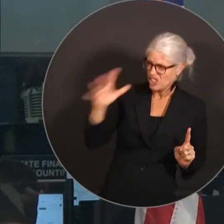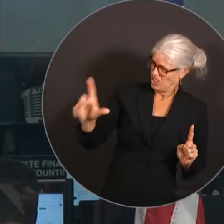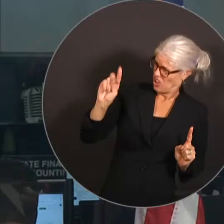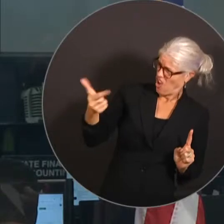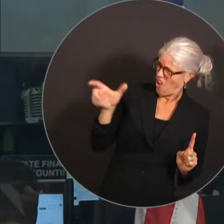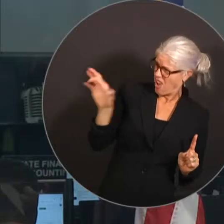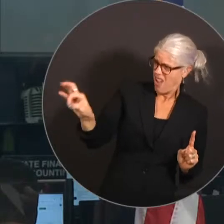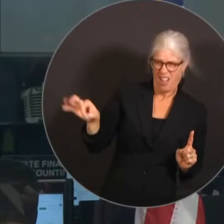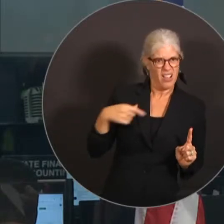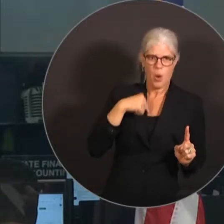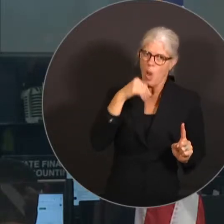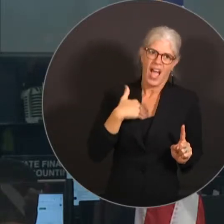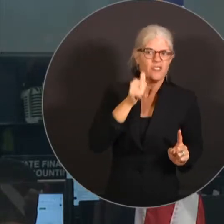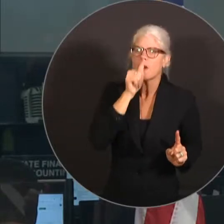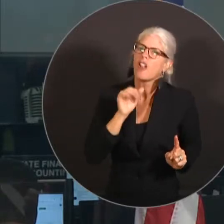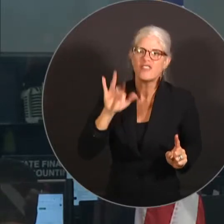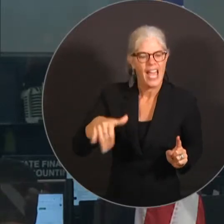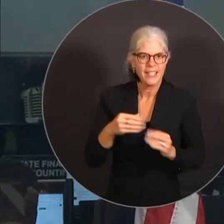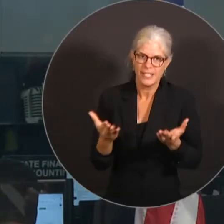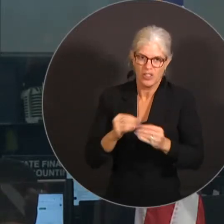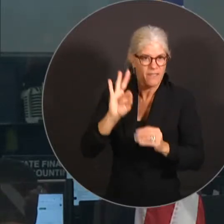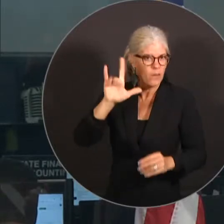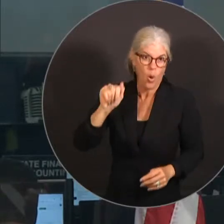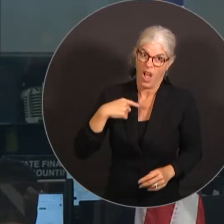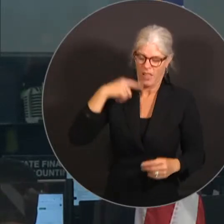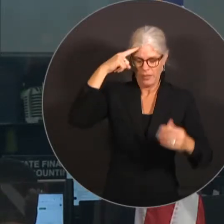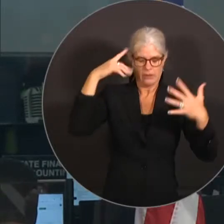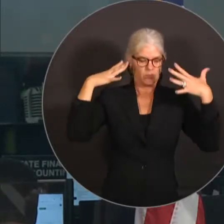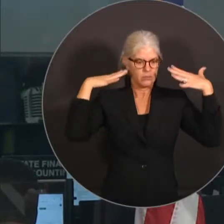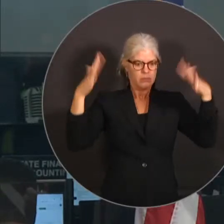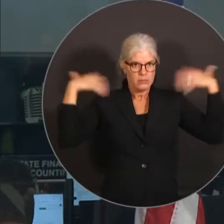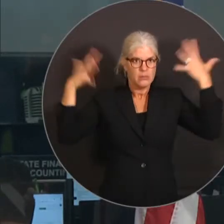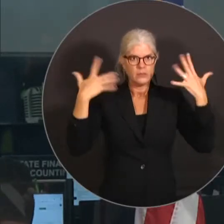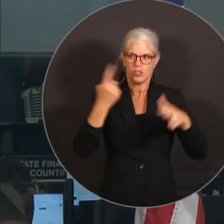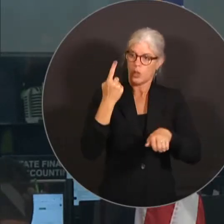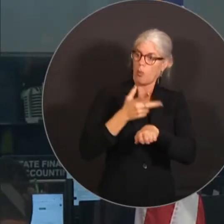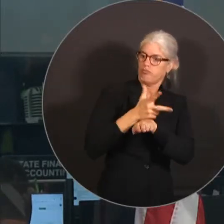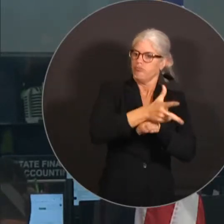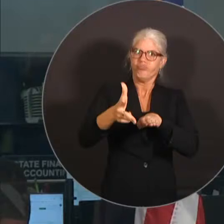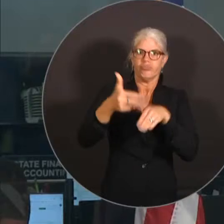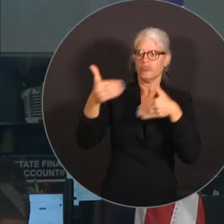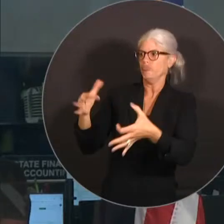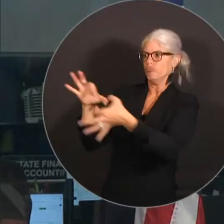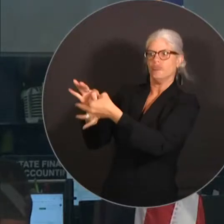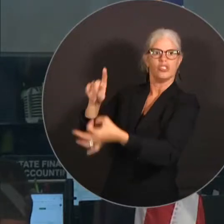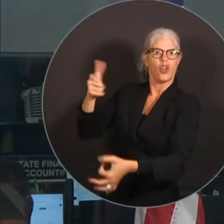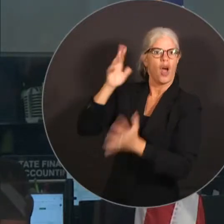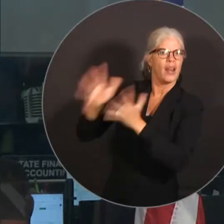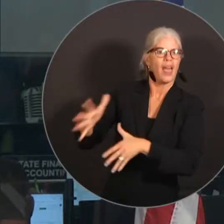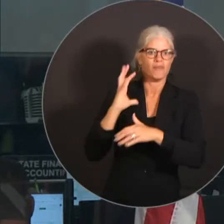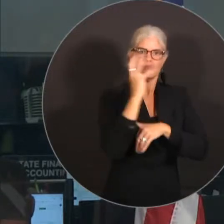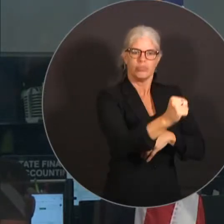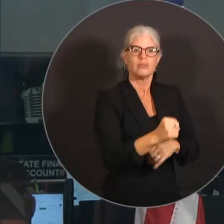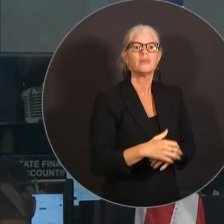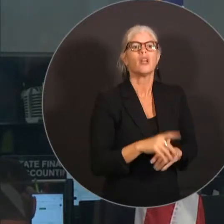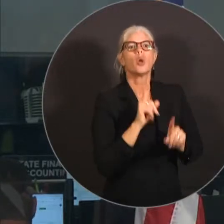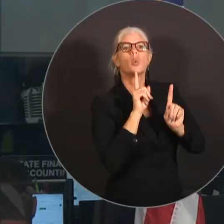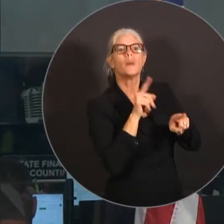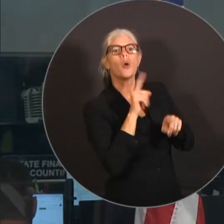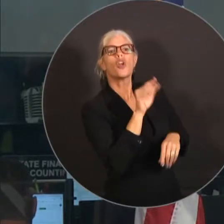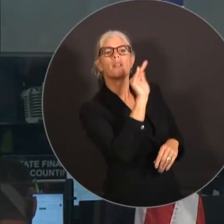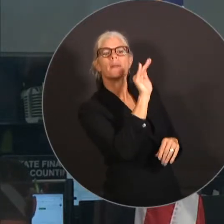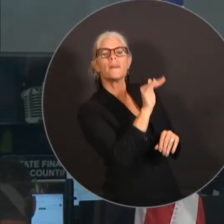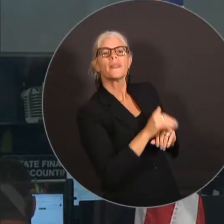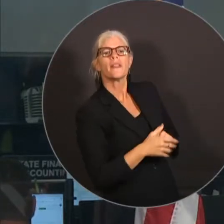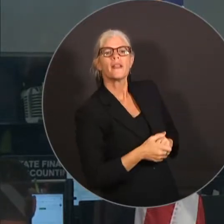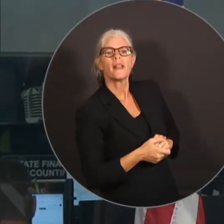I thought it was outrageous that somebody would do that. Can you talk about the size of the storm and what people should expect from the wind fields,